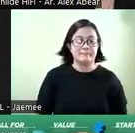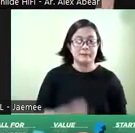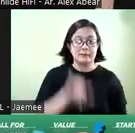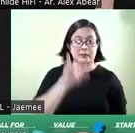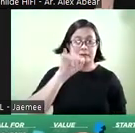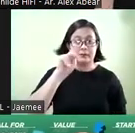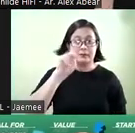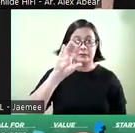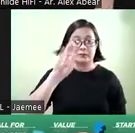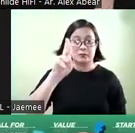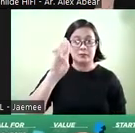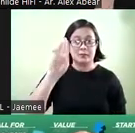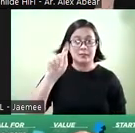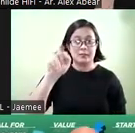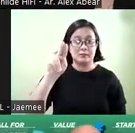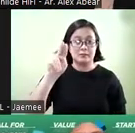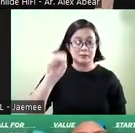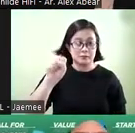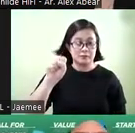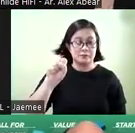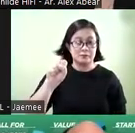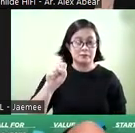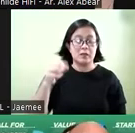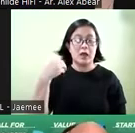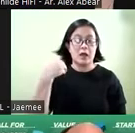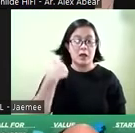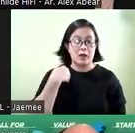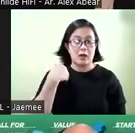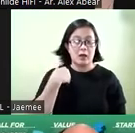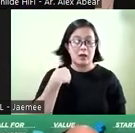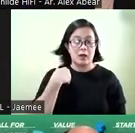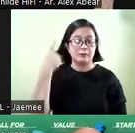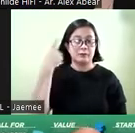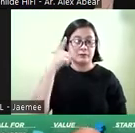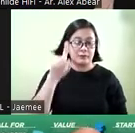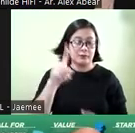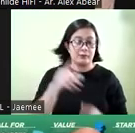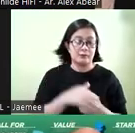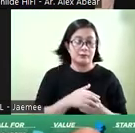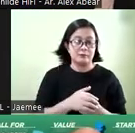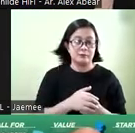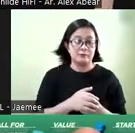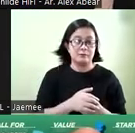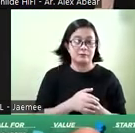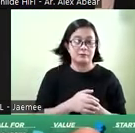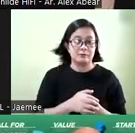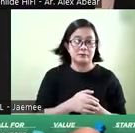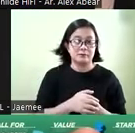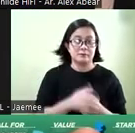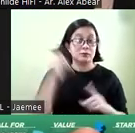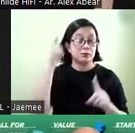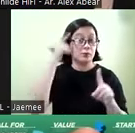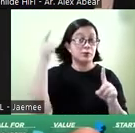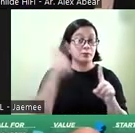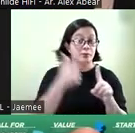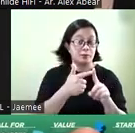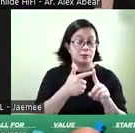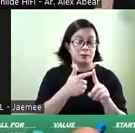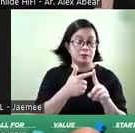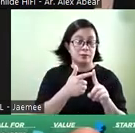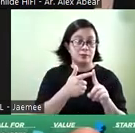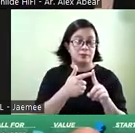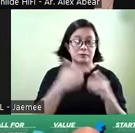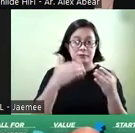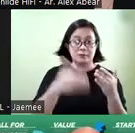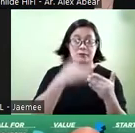bootcamp, which is now actually a complementary to the crowdfunding column. In a nutshell, our goal now, aside from finding the next